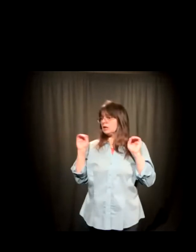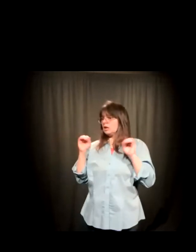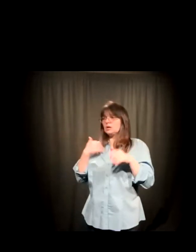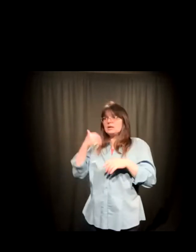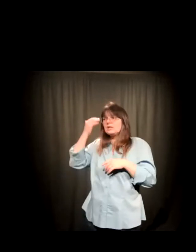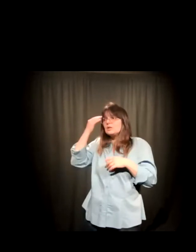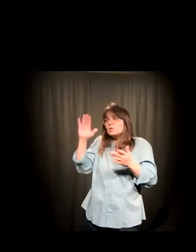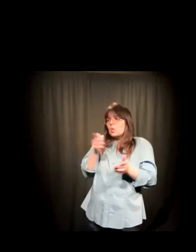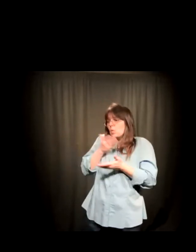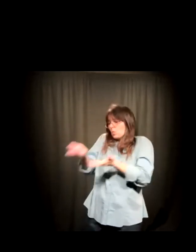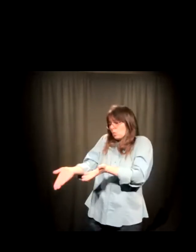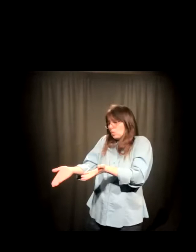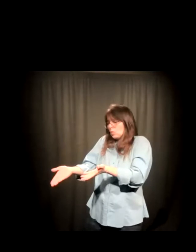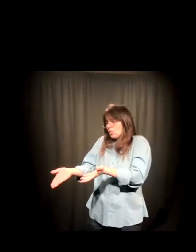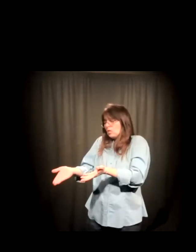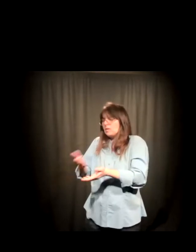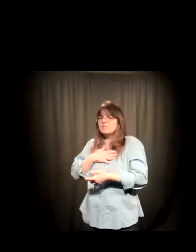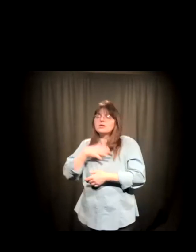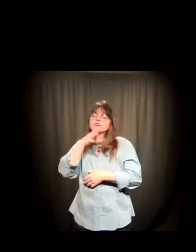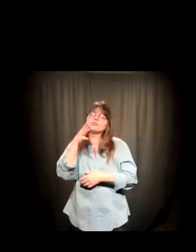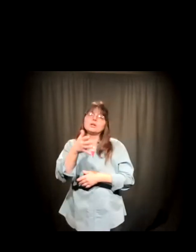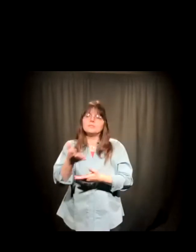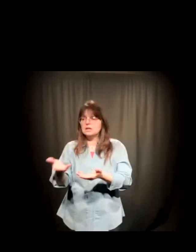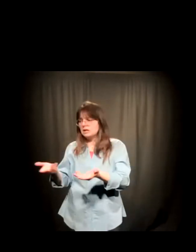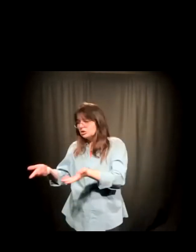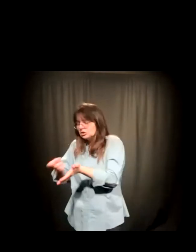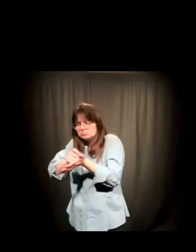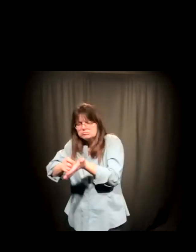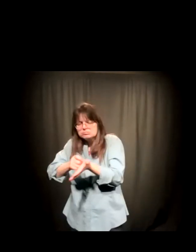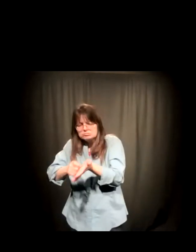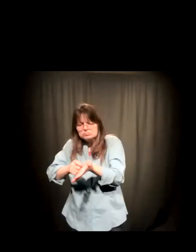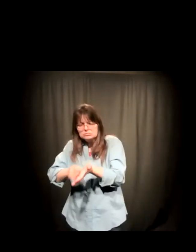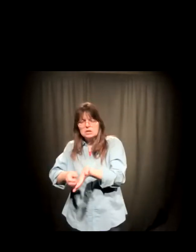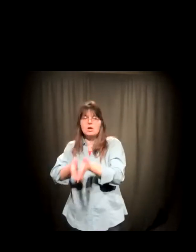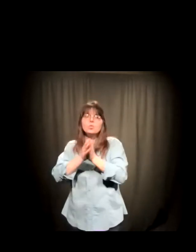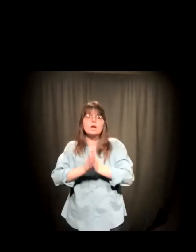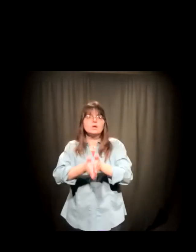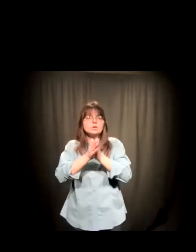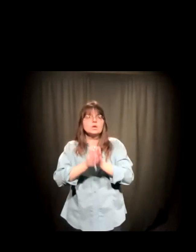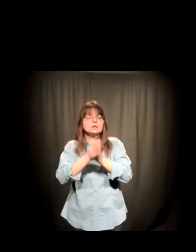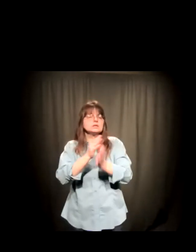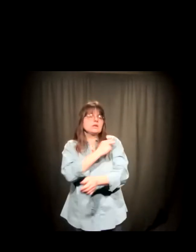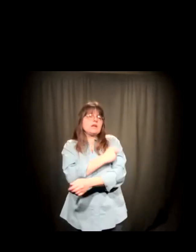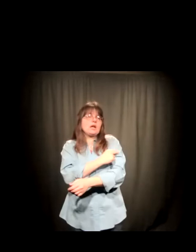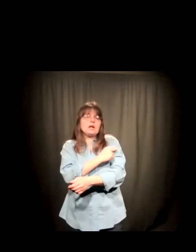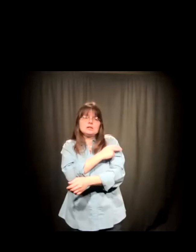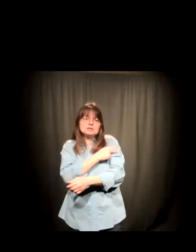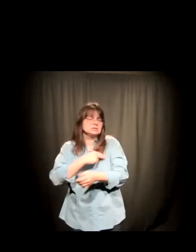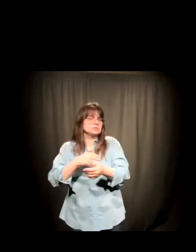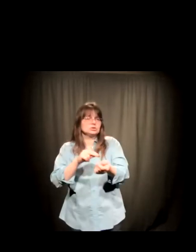registered. My grandmother, through notes scrawled in English, had made several requests, few of which seemed to have been